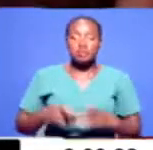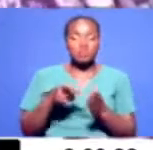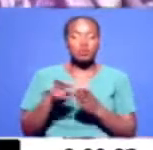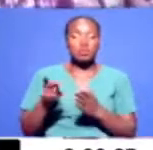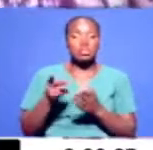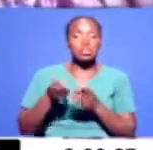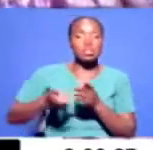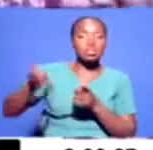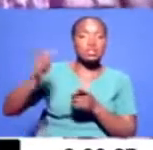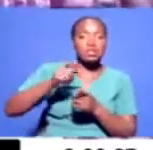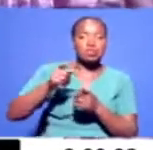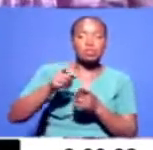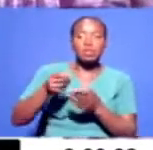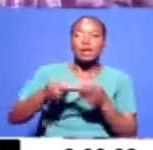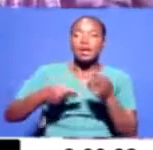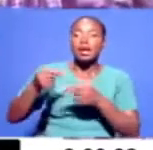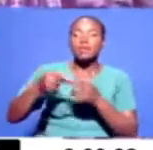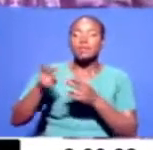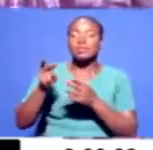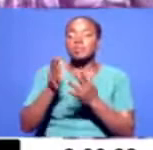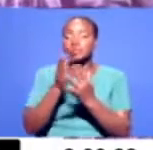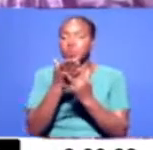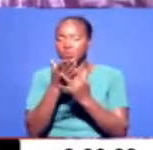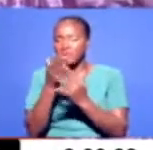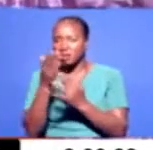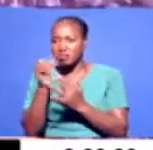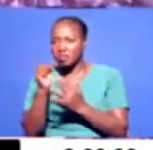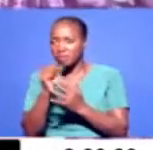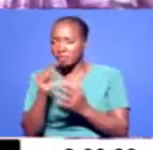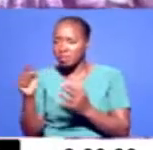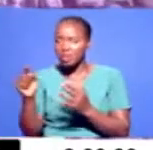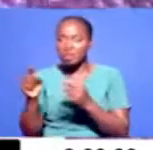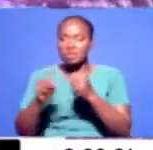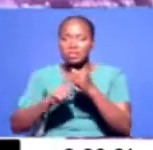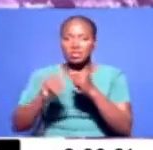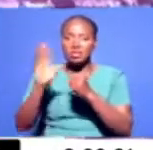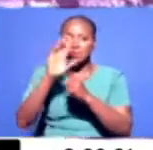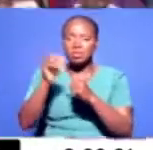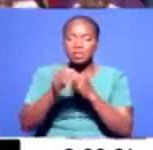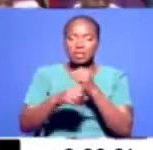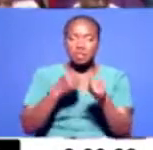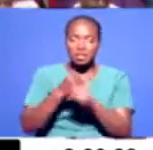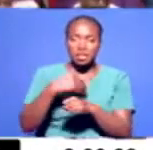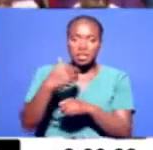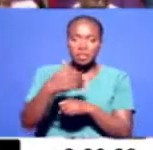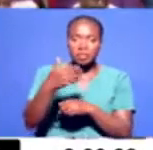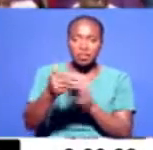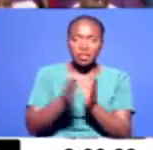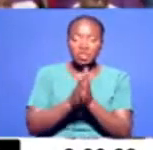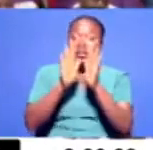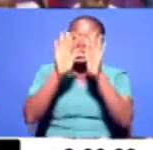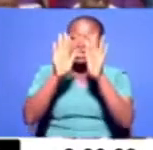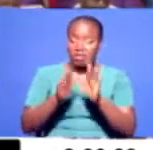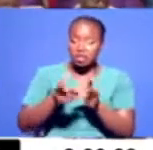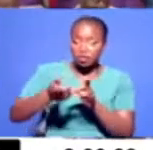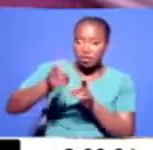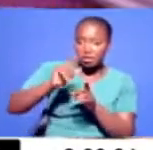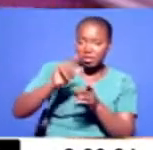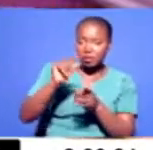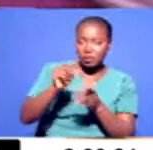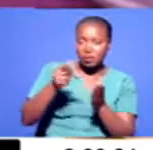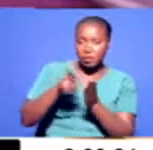inflation ranging between 5 to 6% annually. The president said the government has found it necessary to increase the minimum